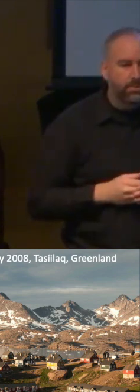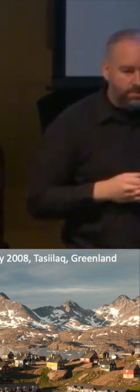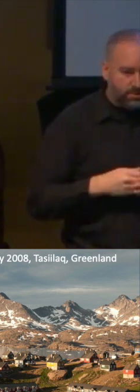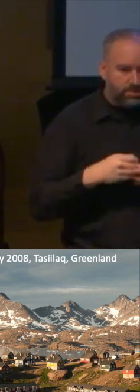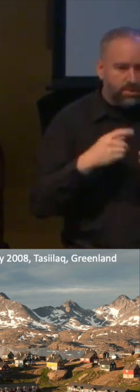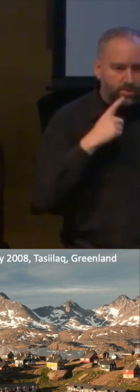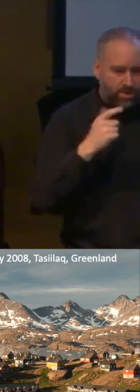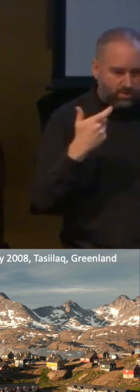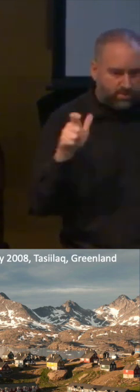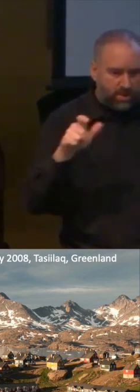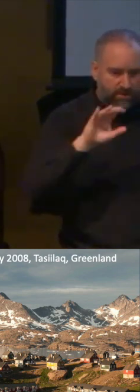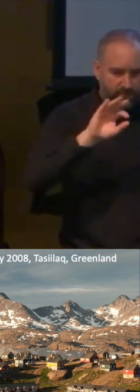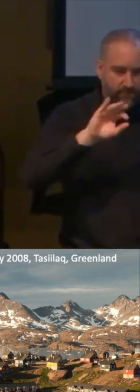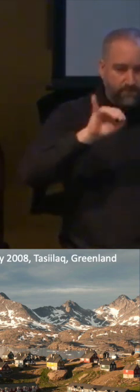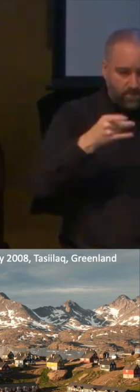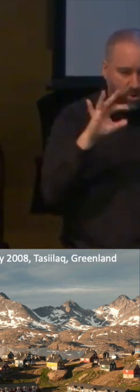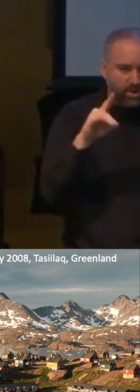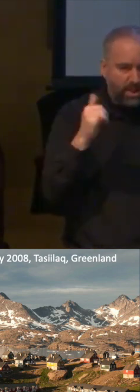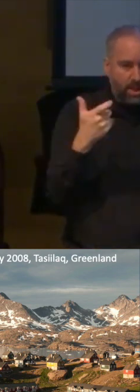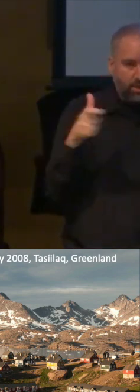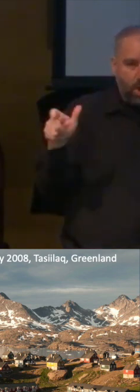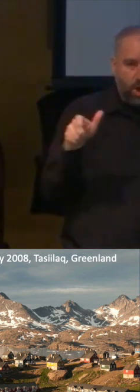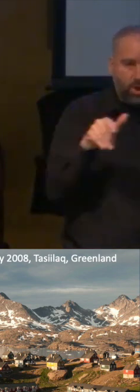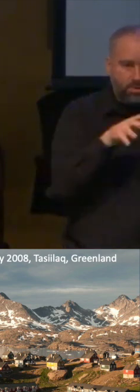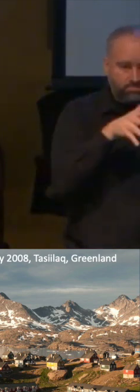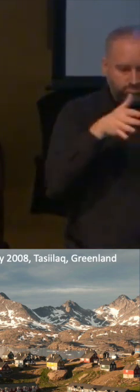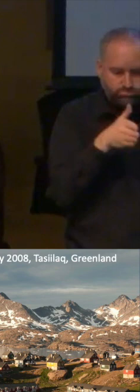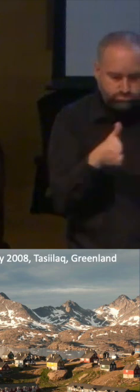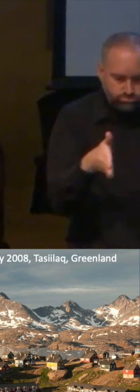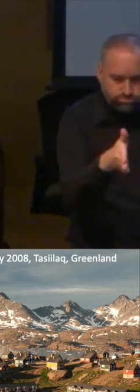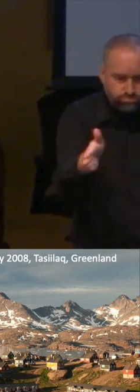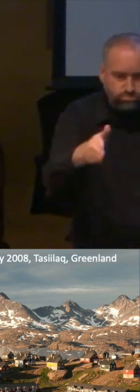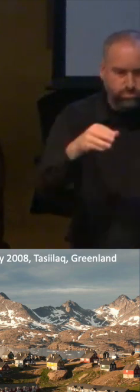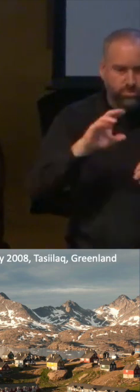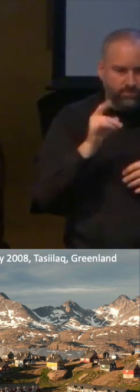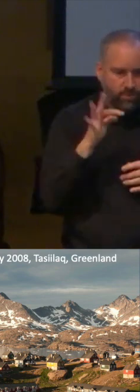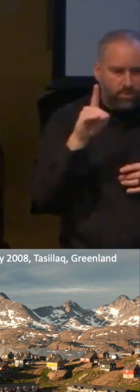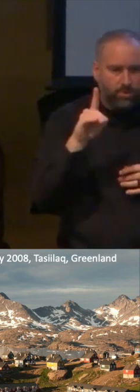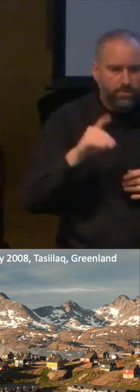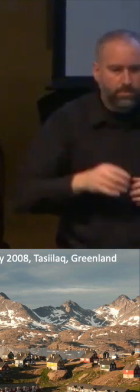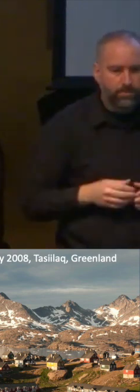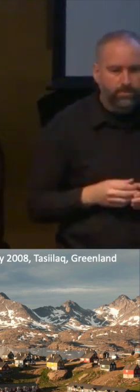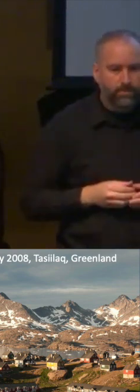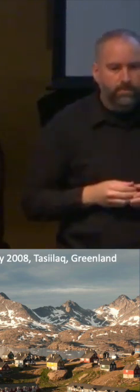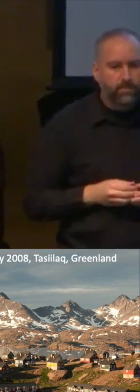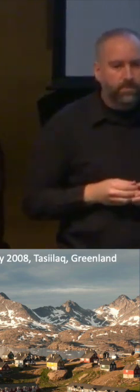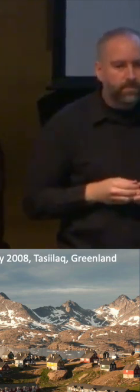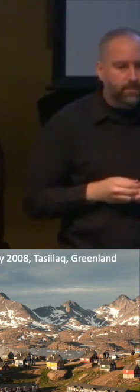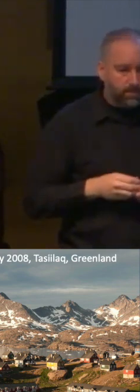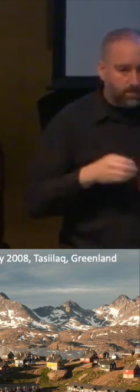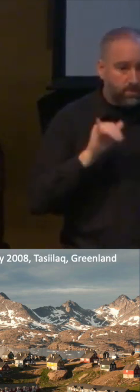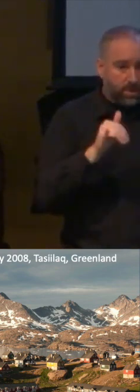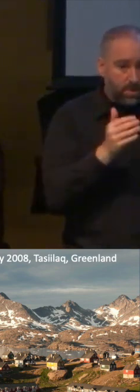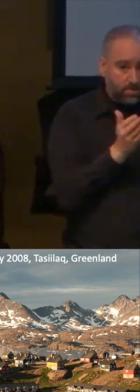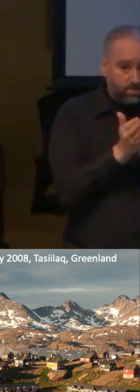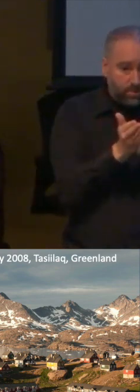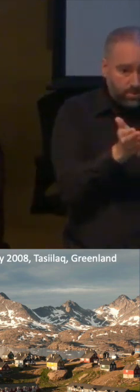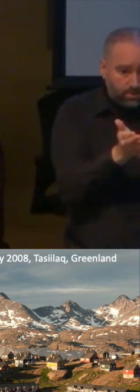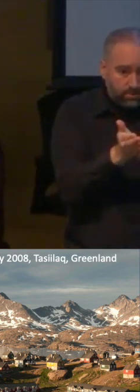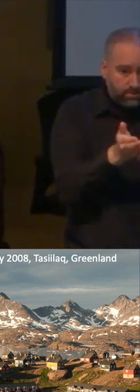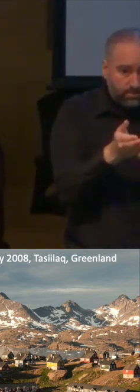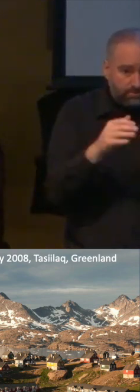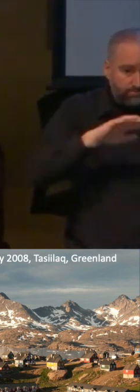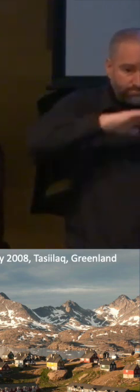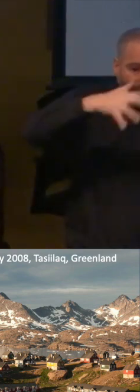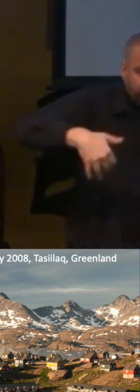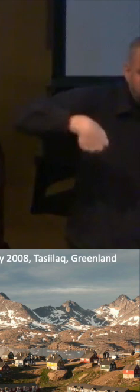glacier. We needed a research vessel, or at least a boat. We had a suitcase full of instruments. I had borrowed